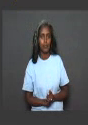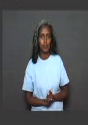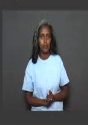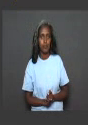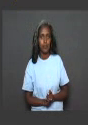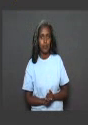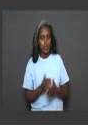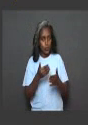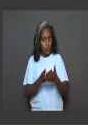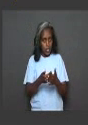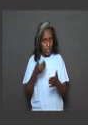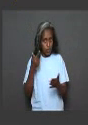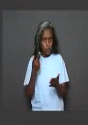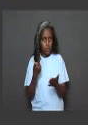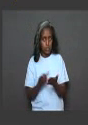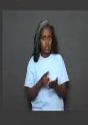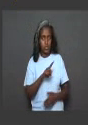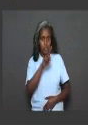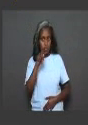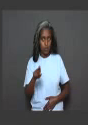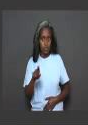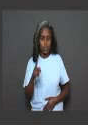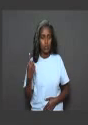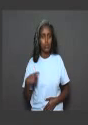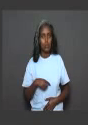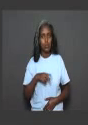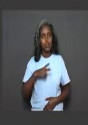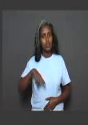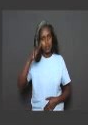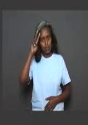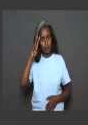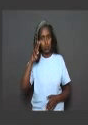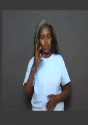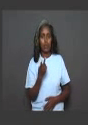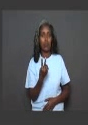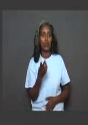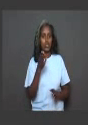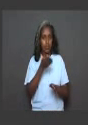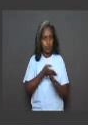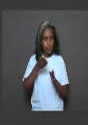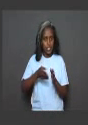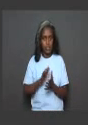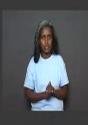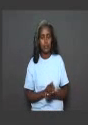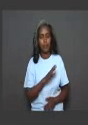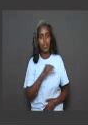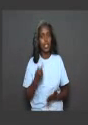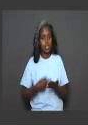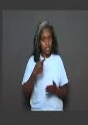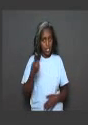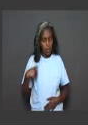To reduce this equation, we square both sides, and then